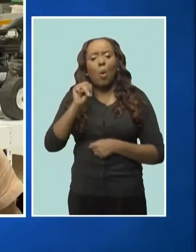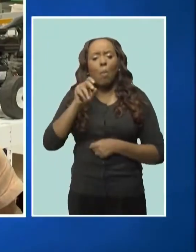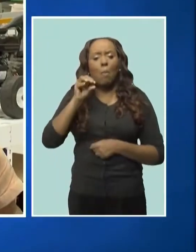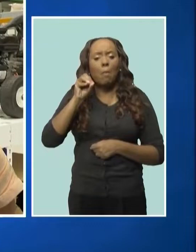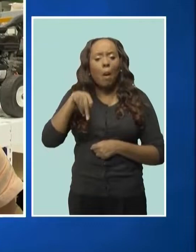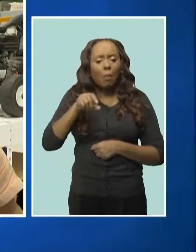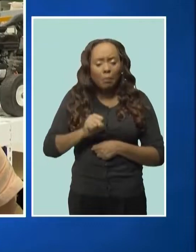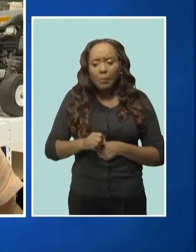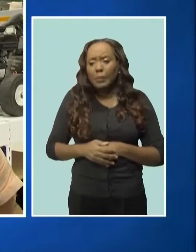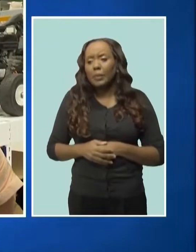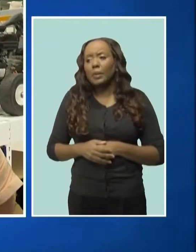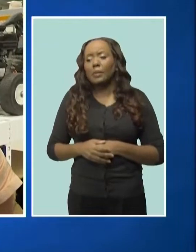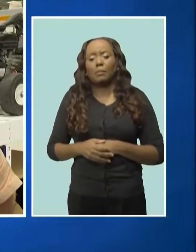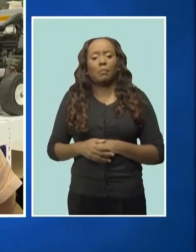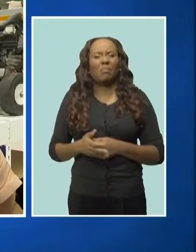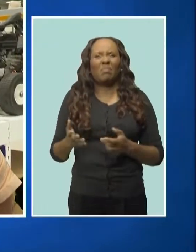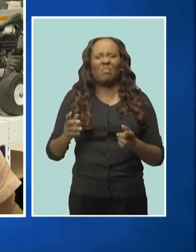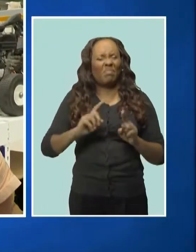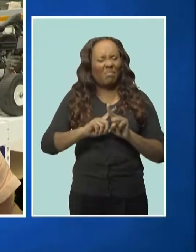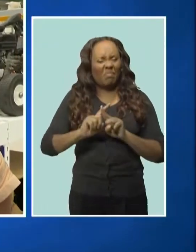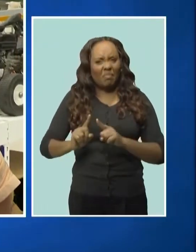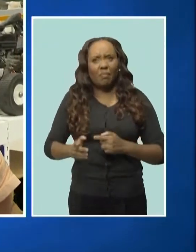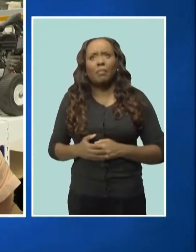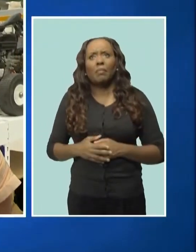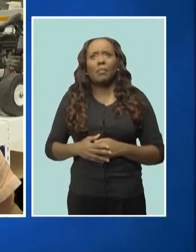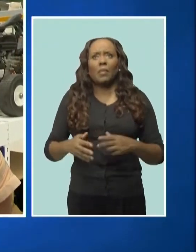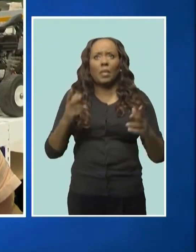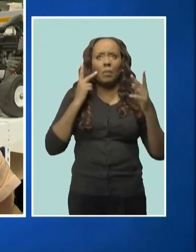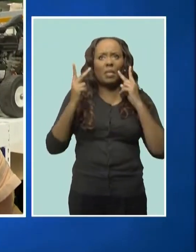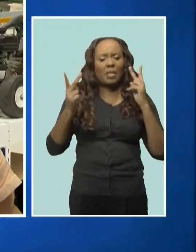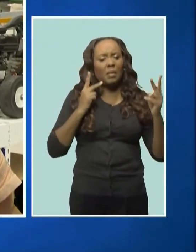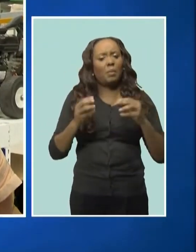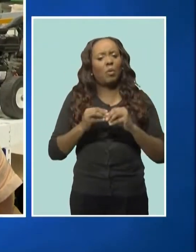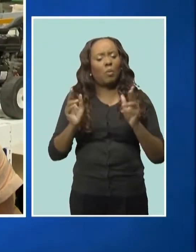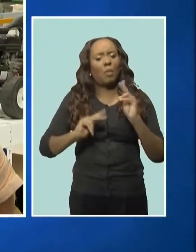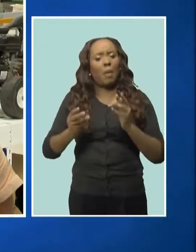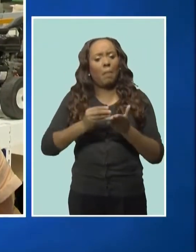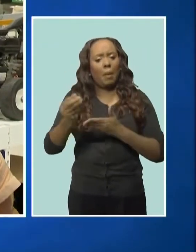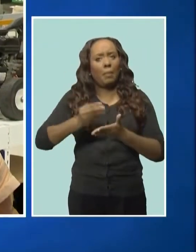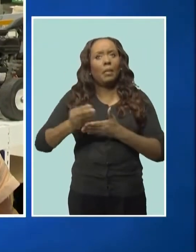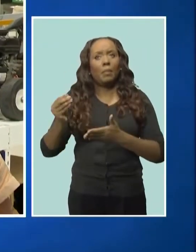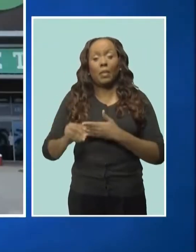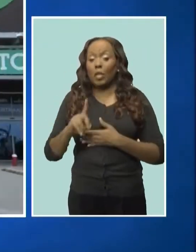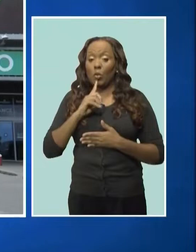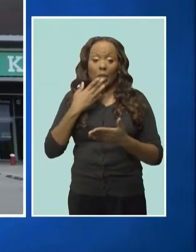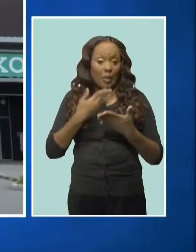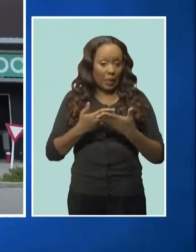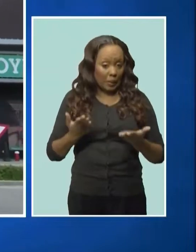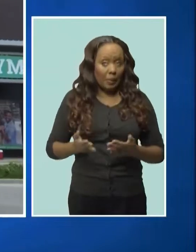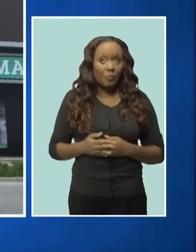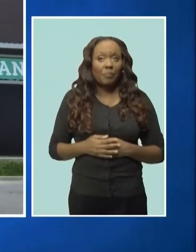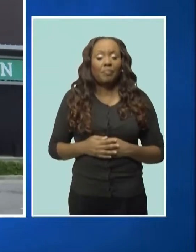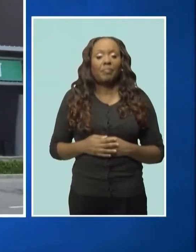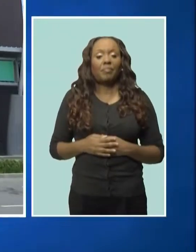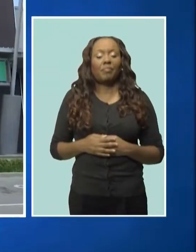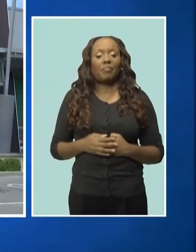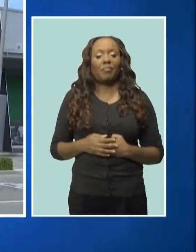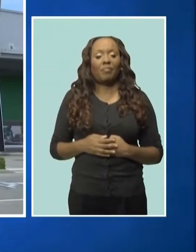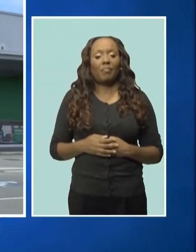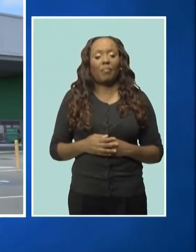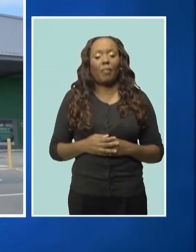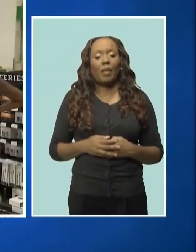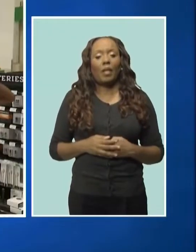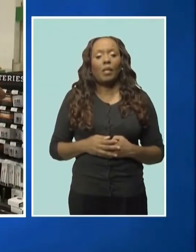of last-minute rush, so we're seeing already increasing in sales in those items, which is good. A marketing officer,